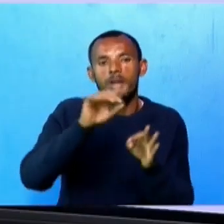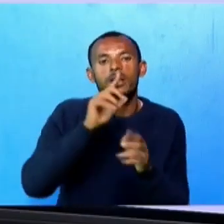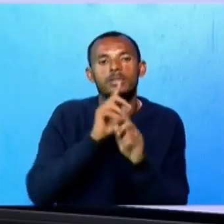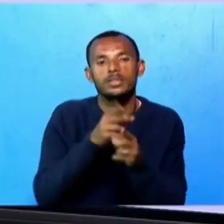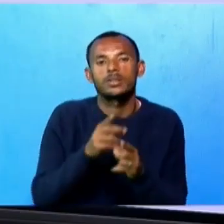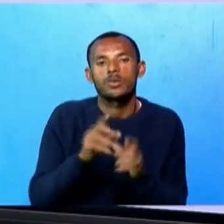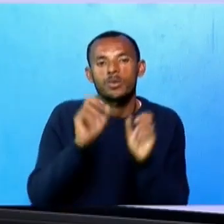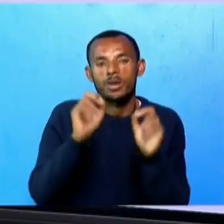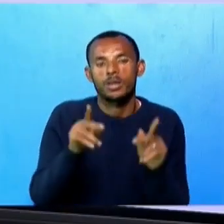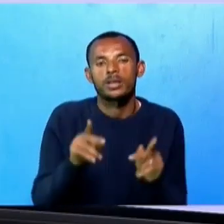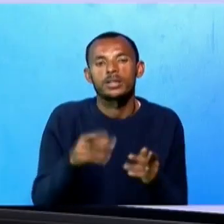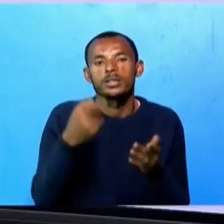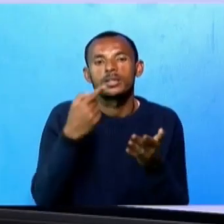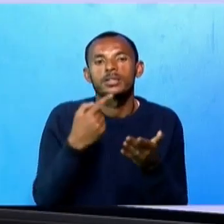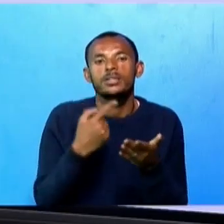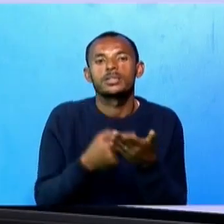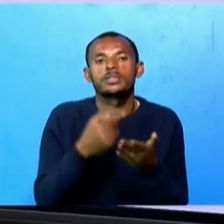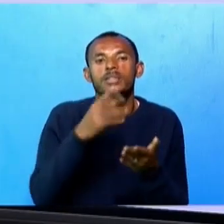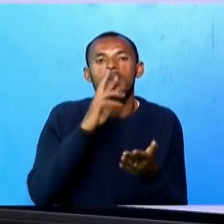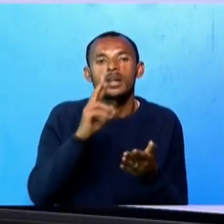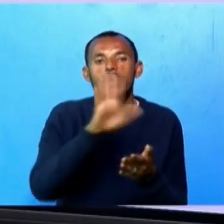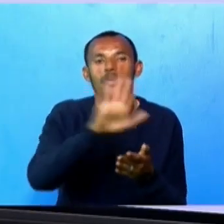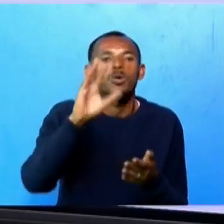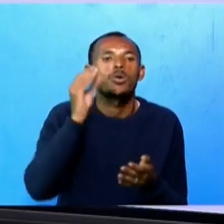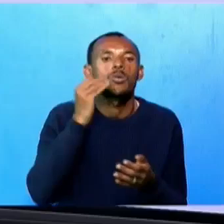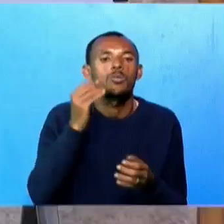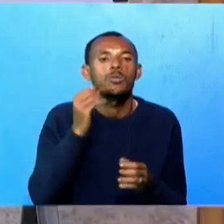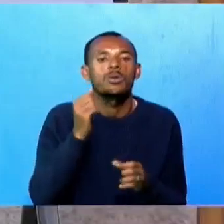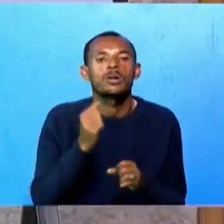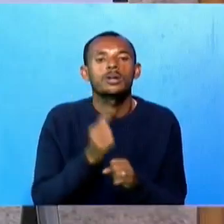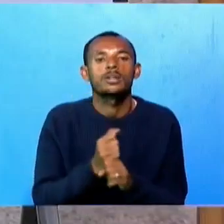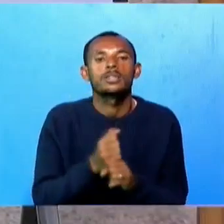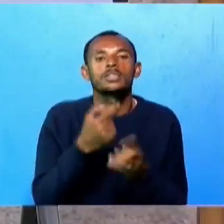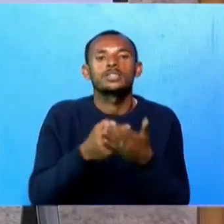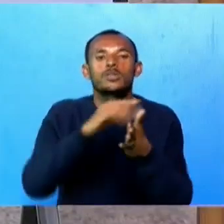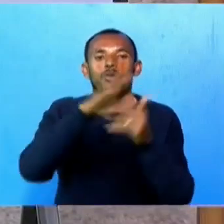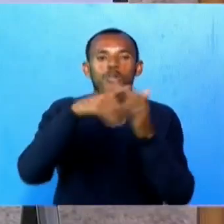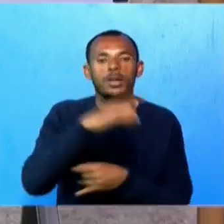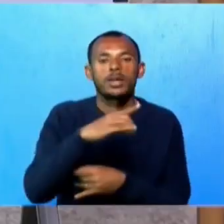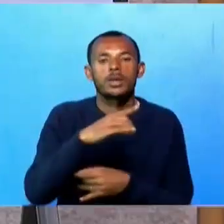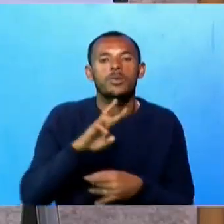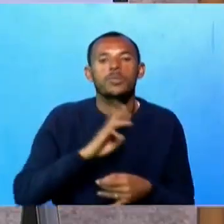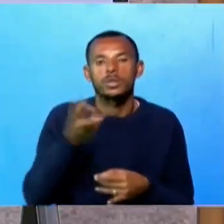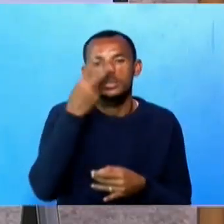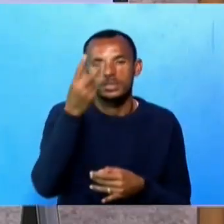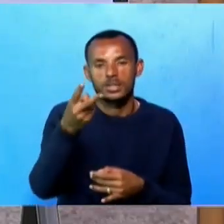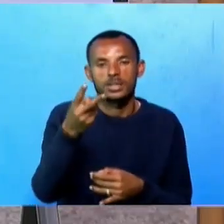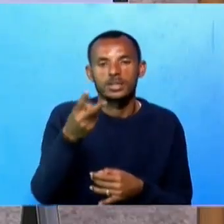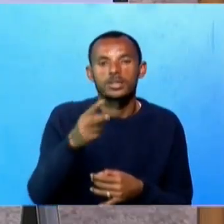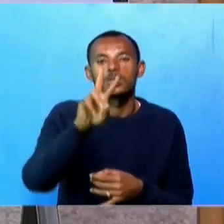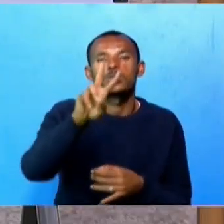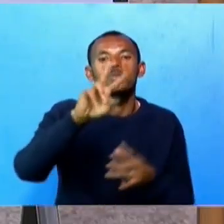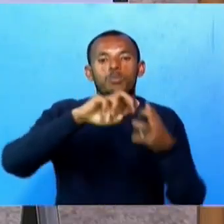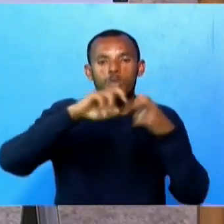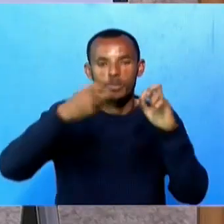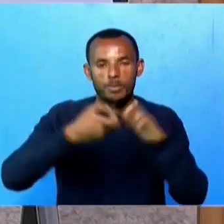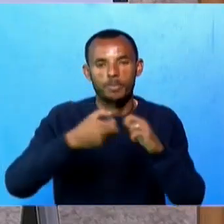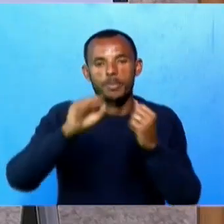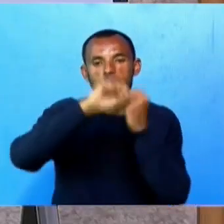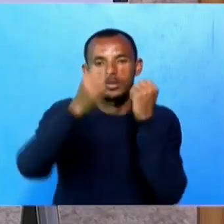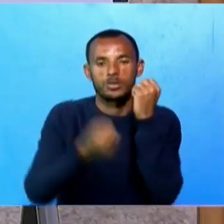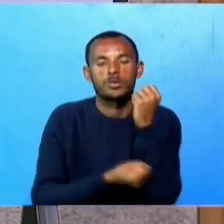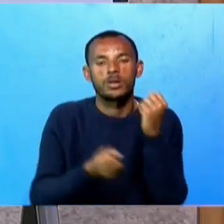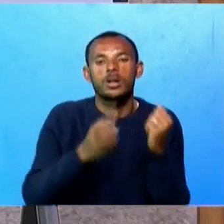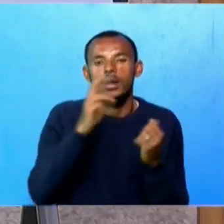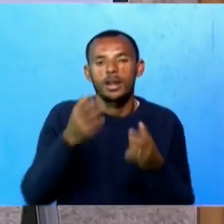Okay, these are your homework. This is all for today. We have seen two problems regarding